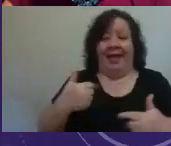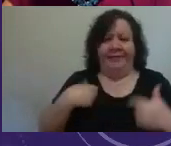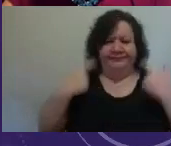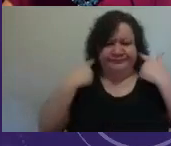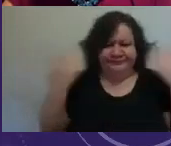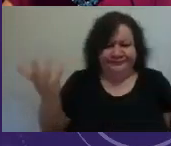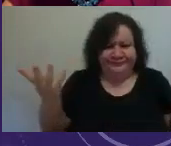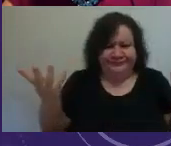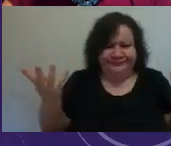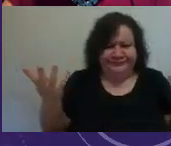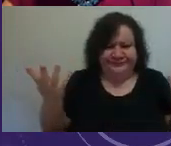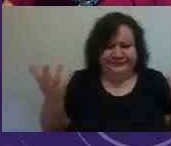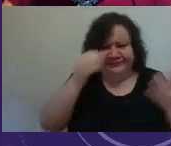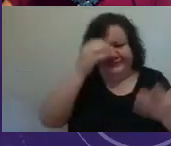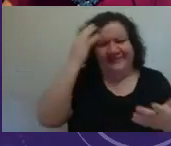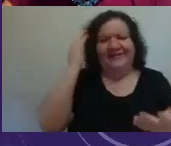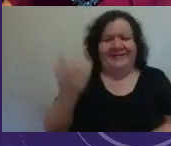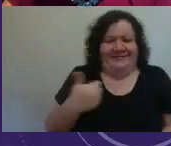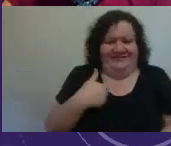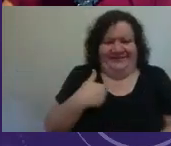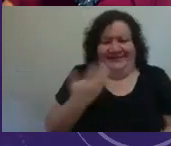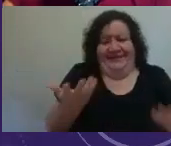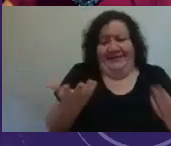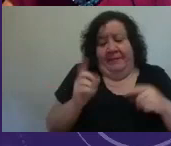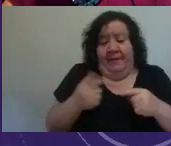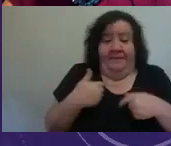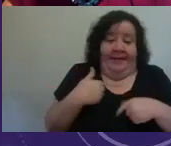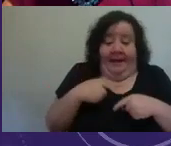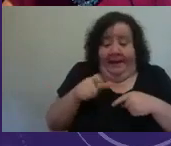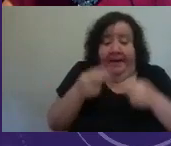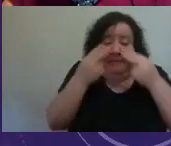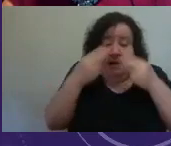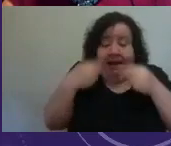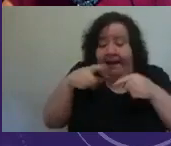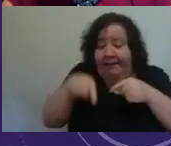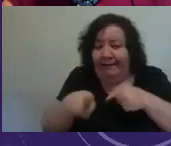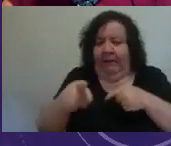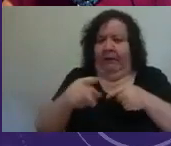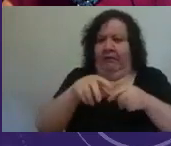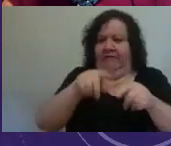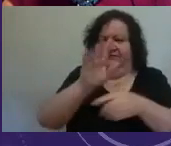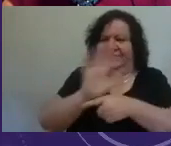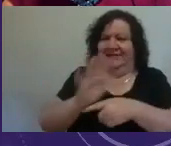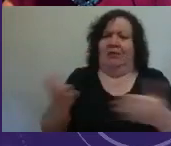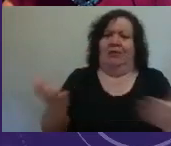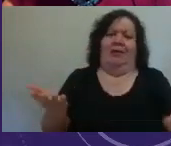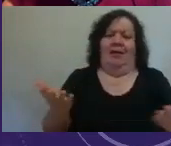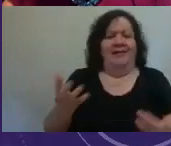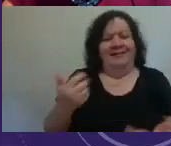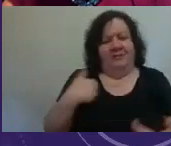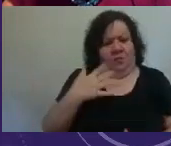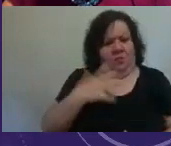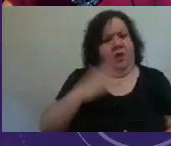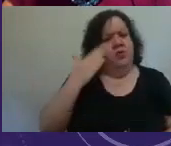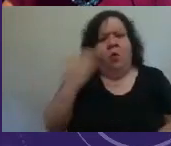that video is singing happy birthday. 2, use a URL shortener